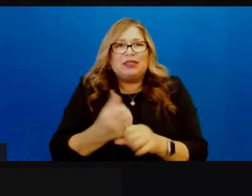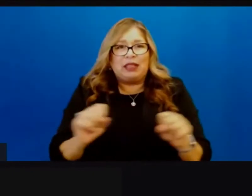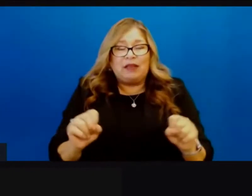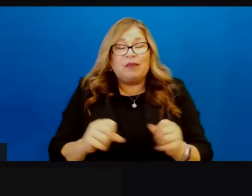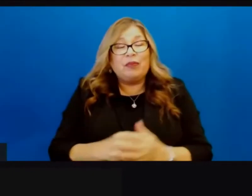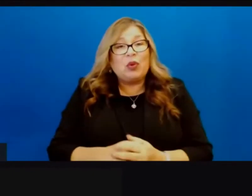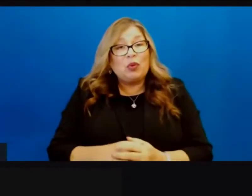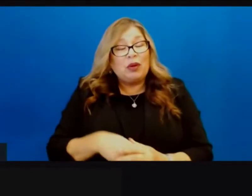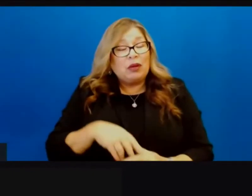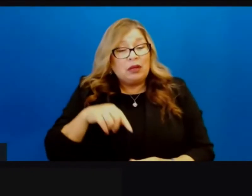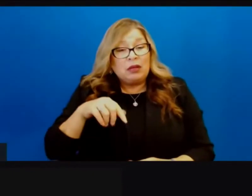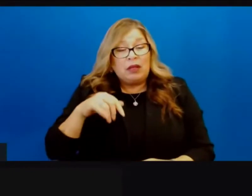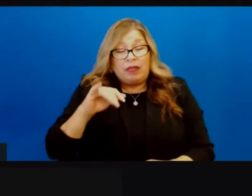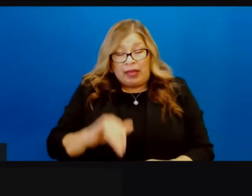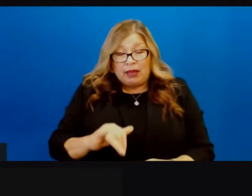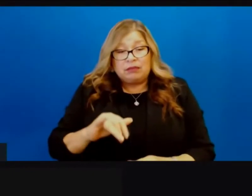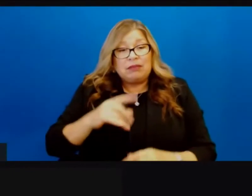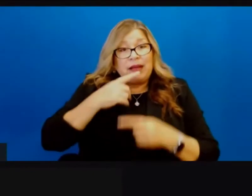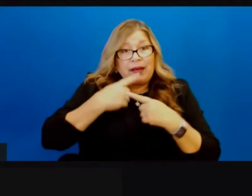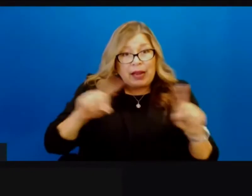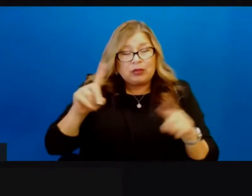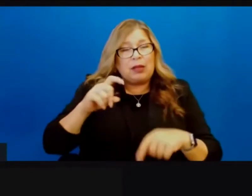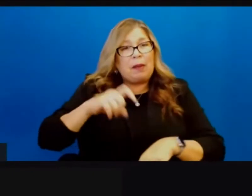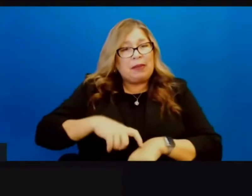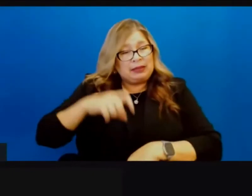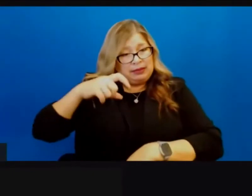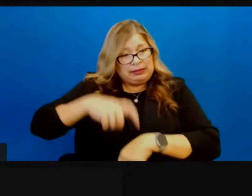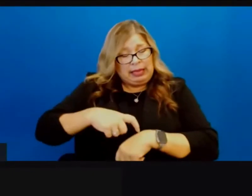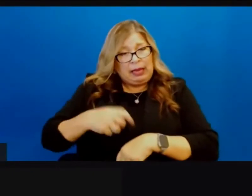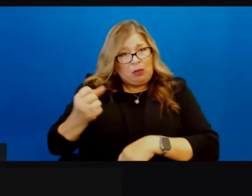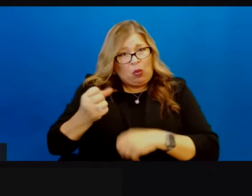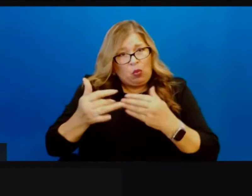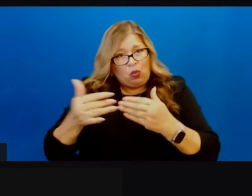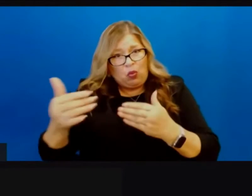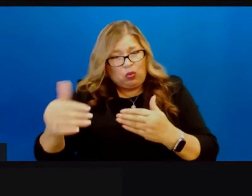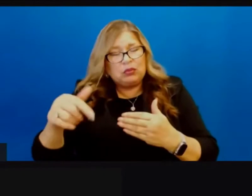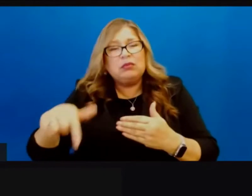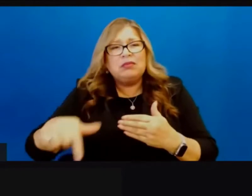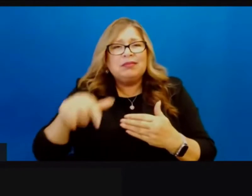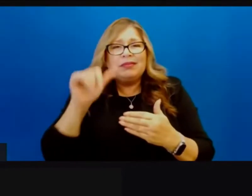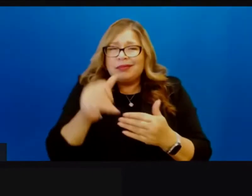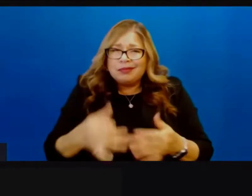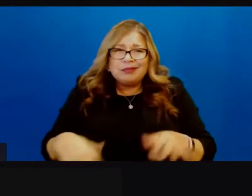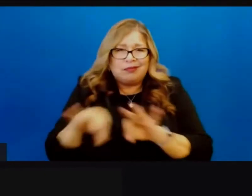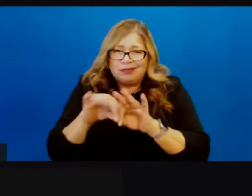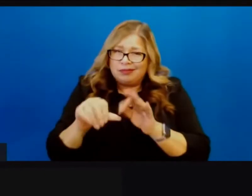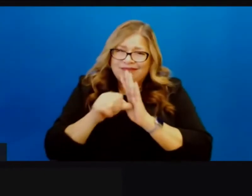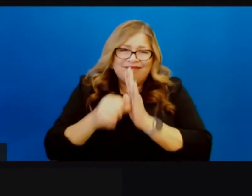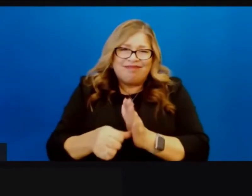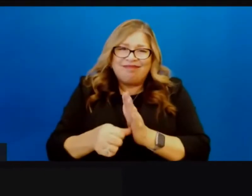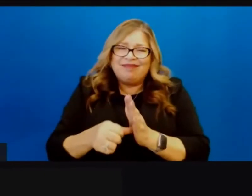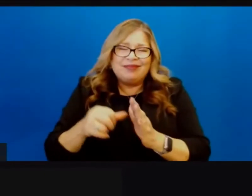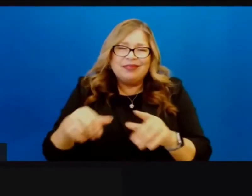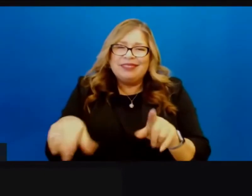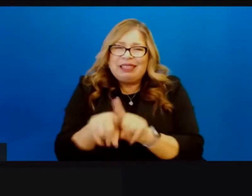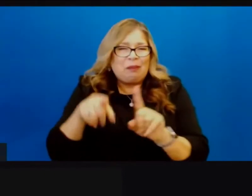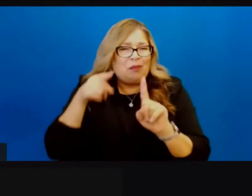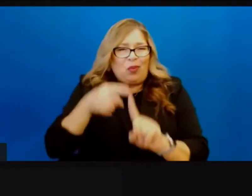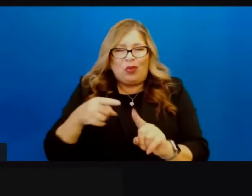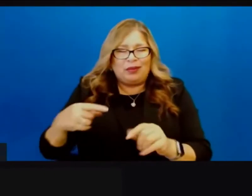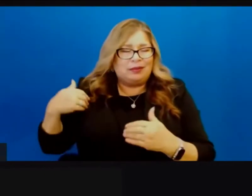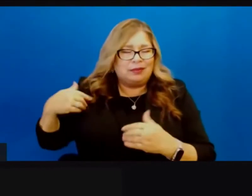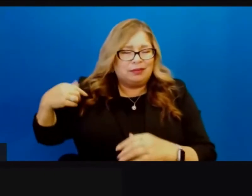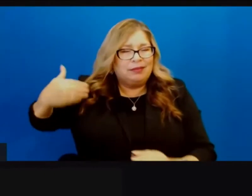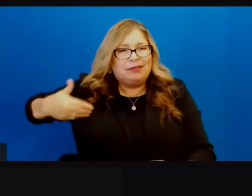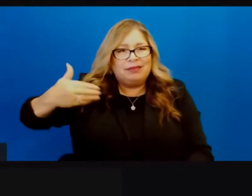and the staging and timing really drive that point home, and something that I know not even